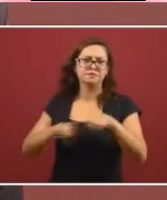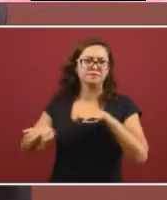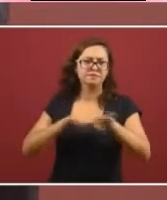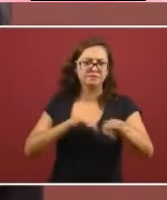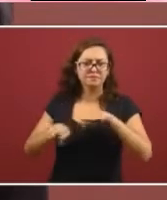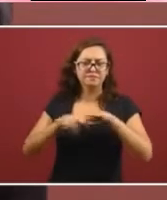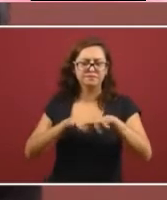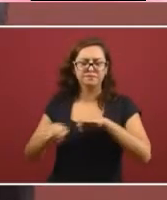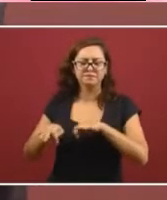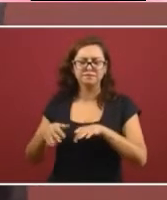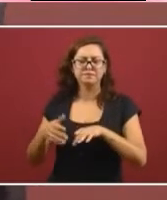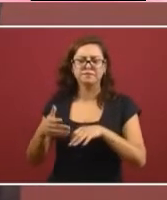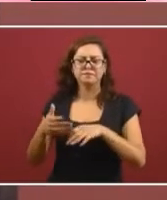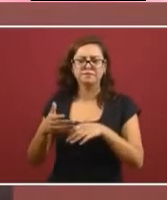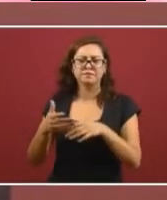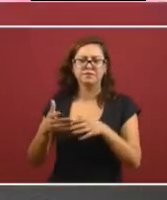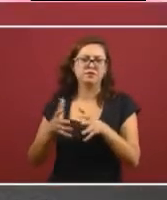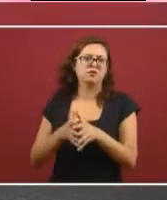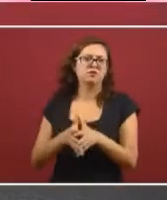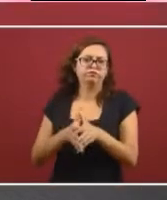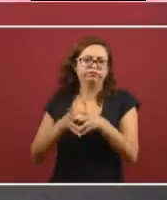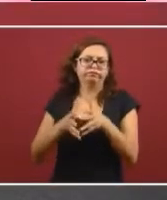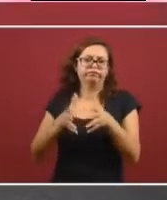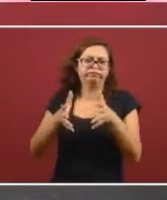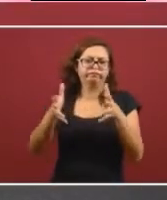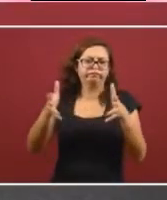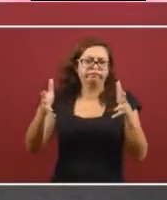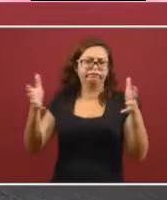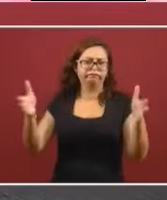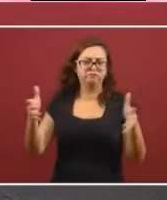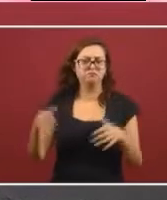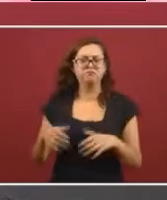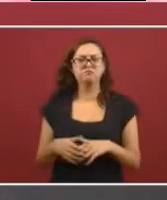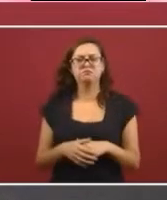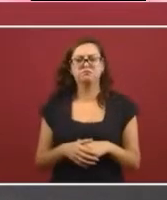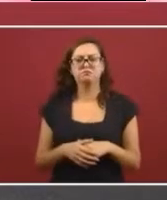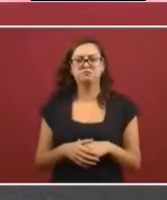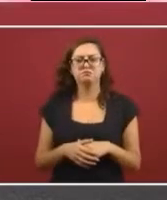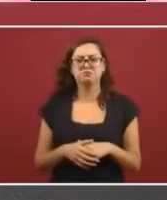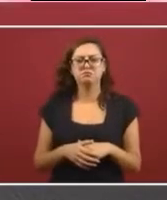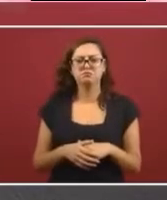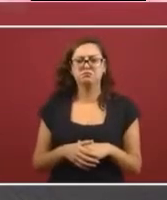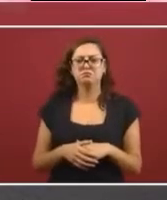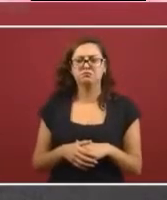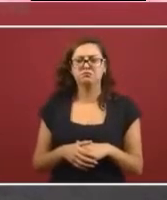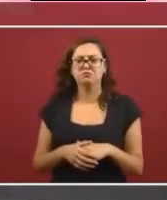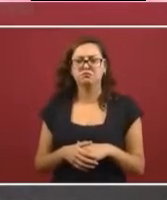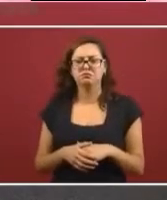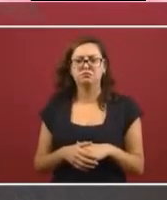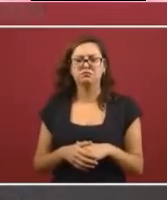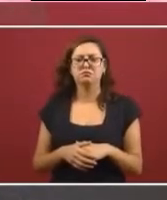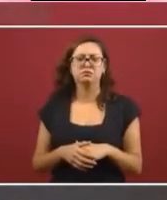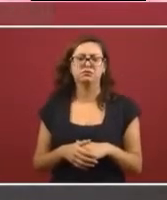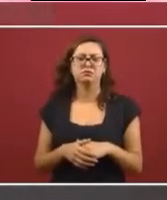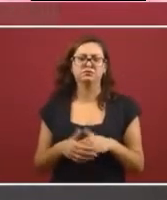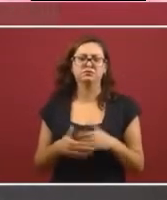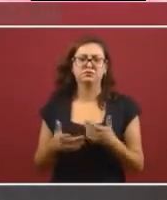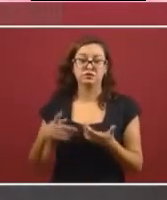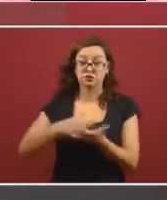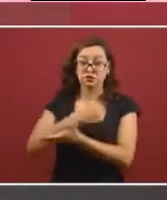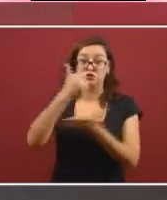in that state and other states. Crecimiento, and that's why it's growth en la zona metropolitana. In